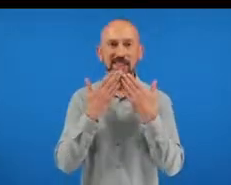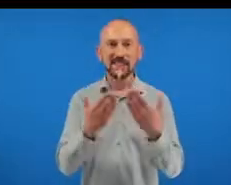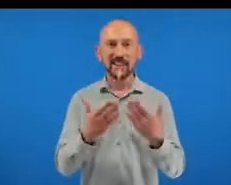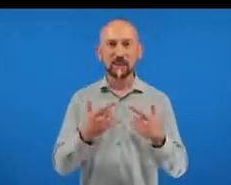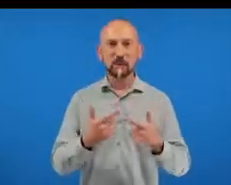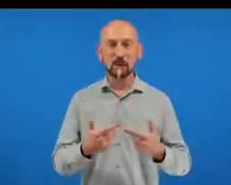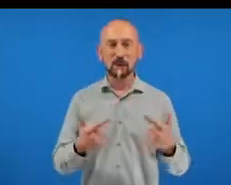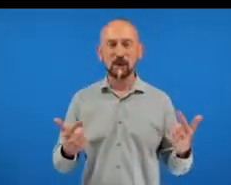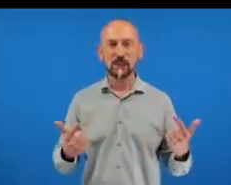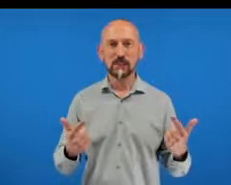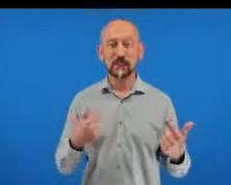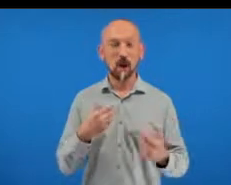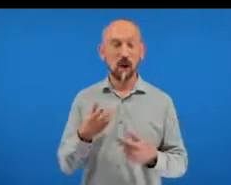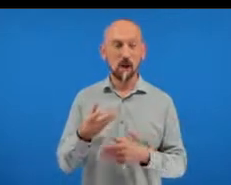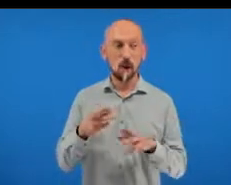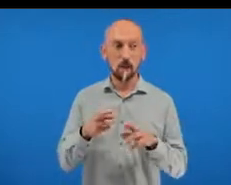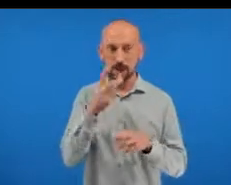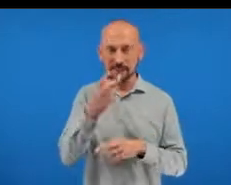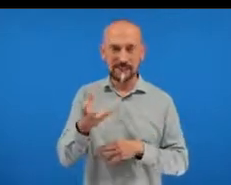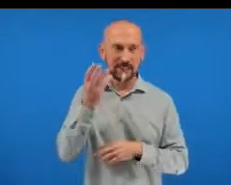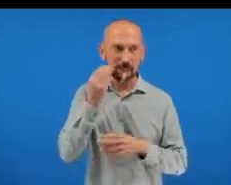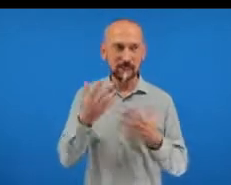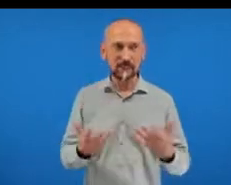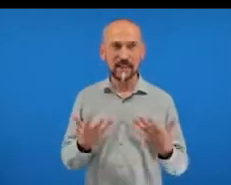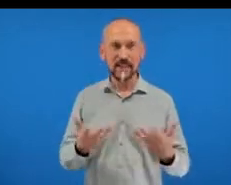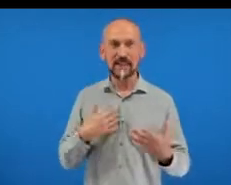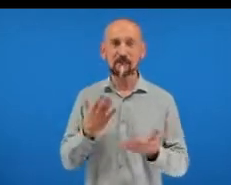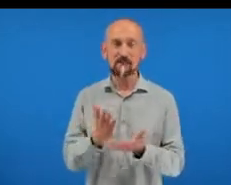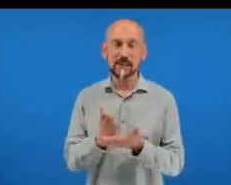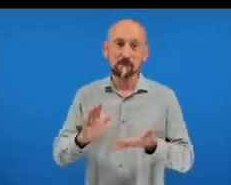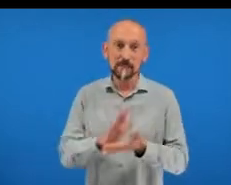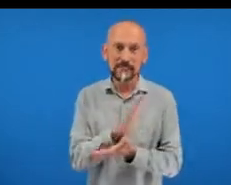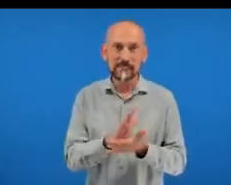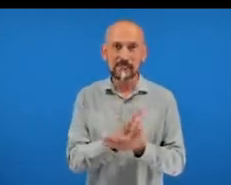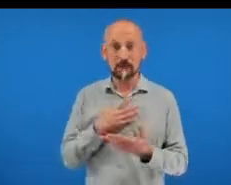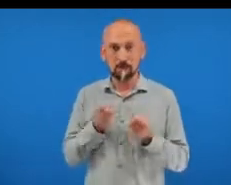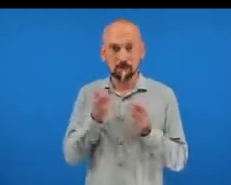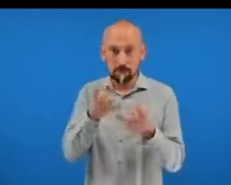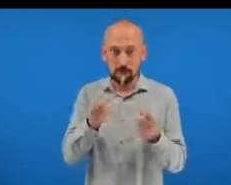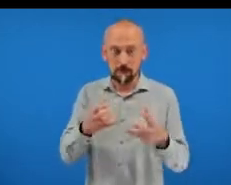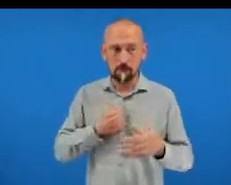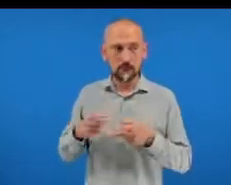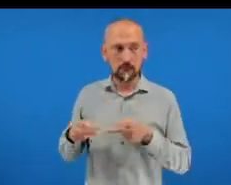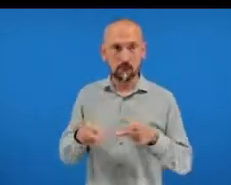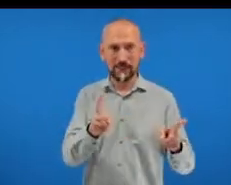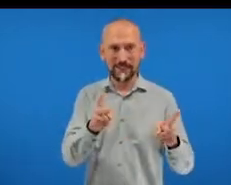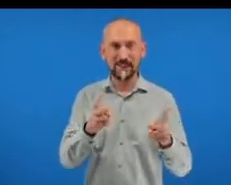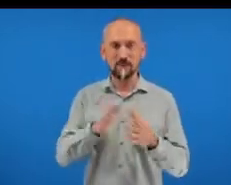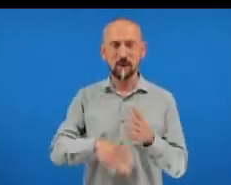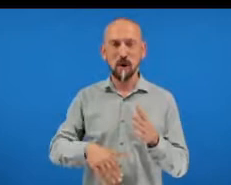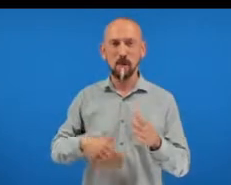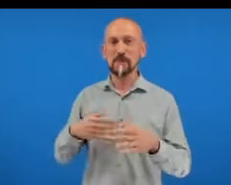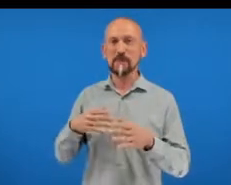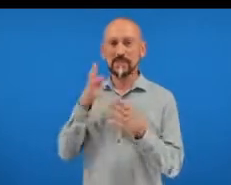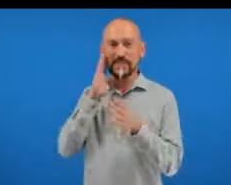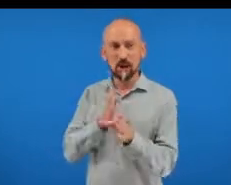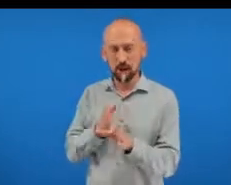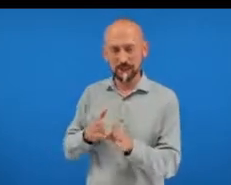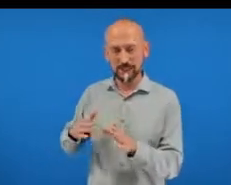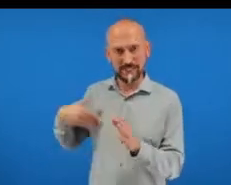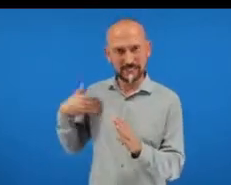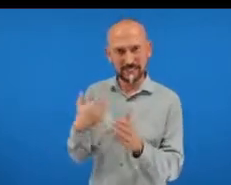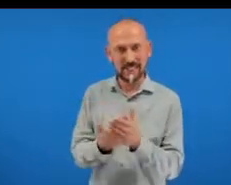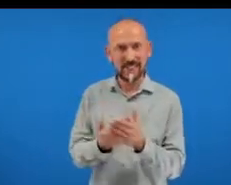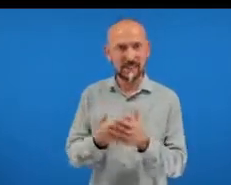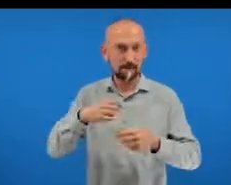about the journey from being a psychologist to politics and my current